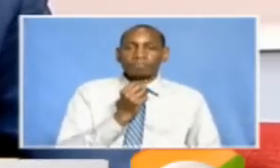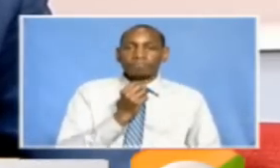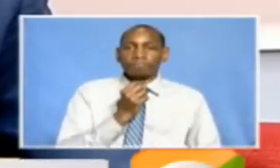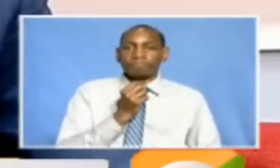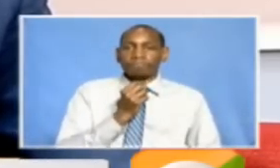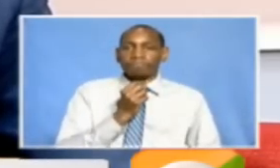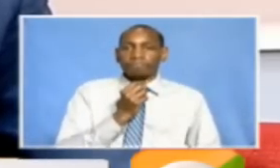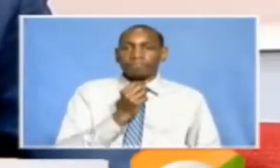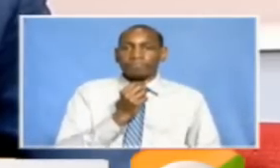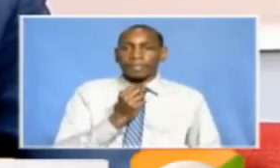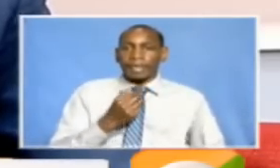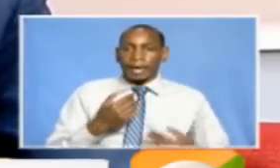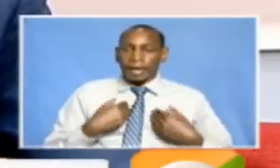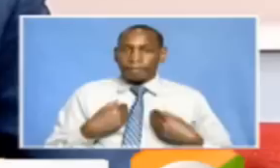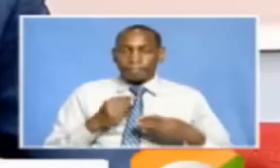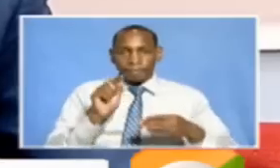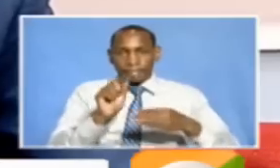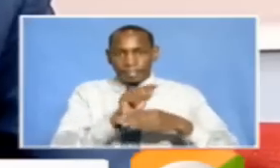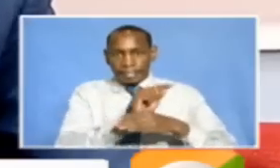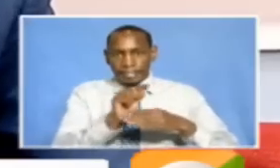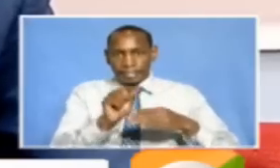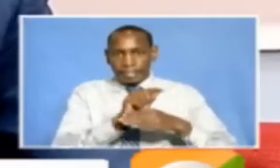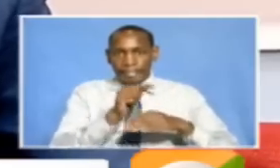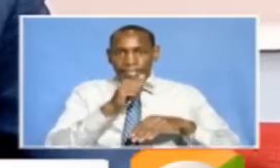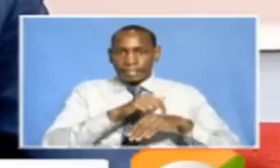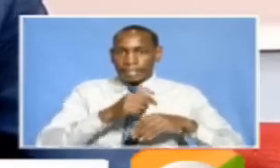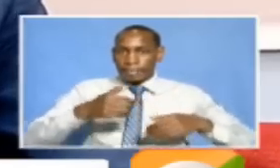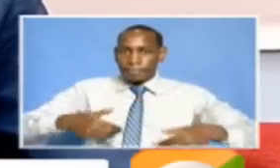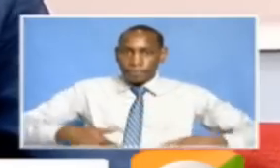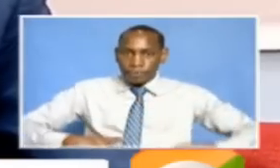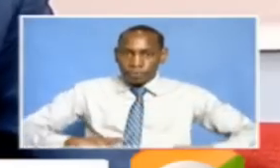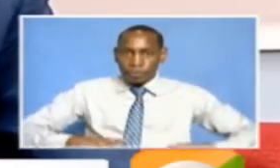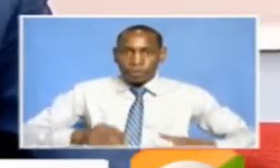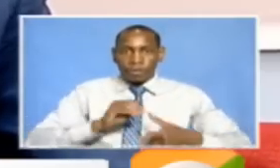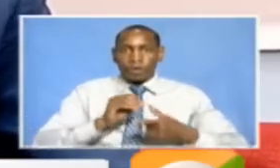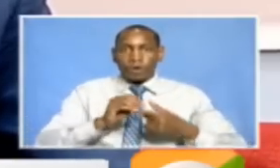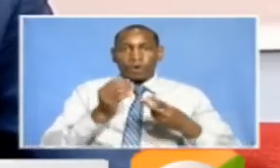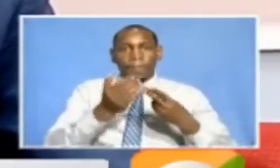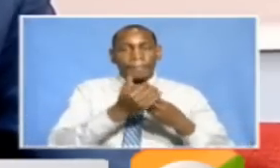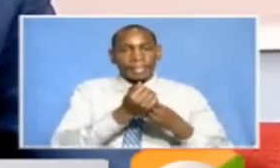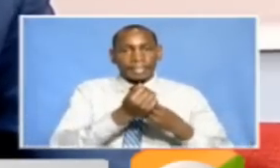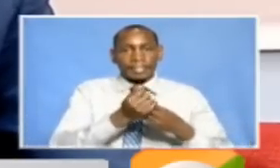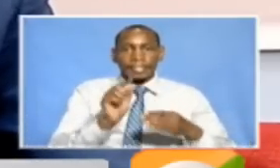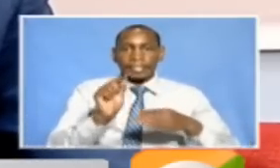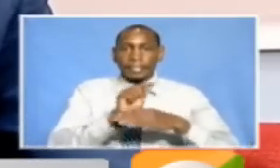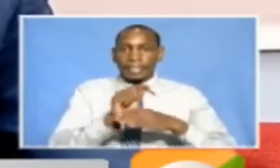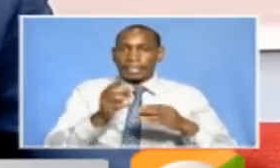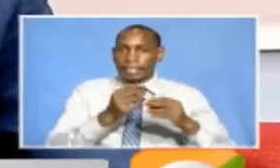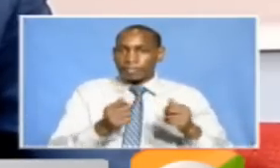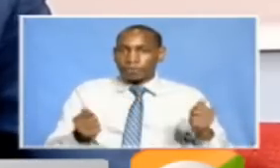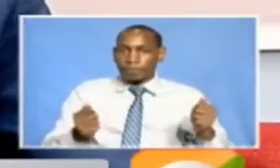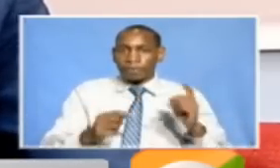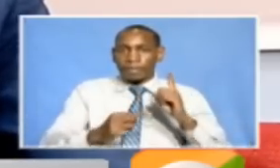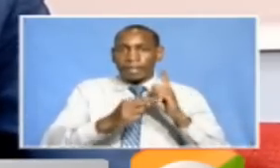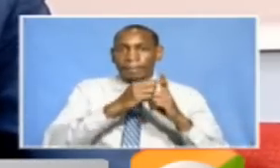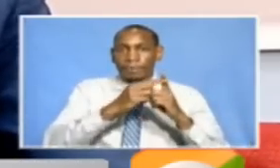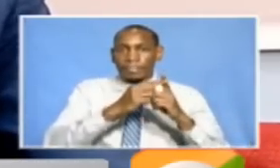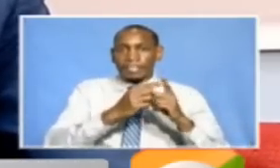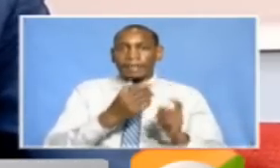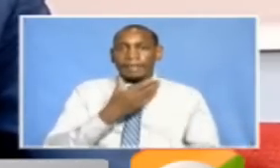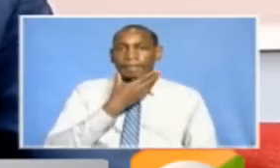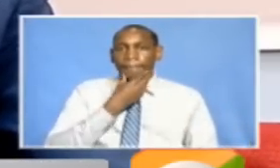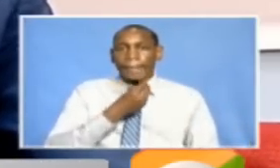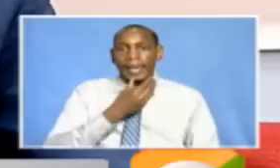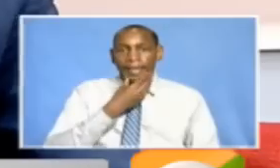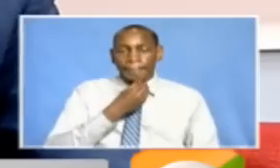through some training, either as young men as partners or such trainings that address, positive masculinity and the